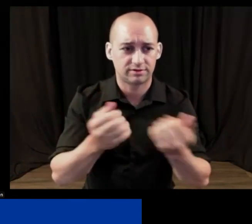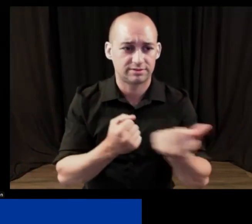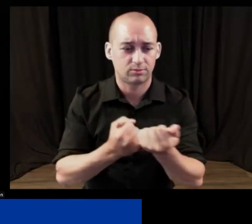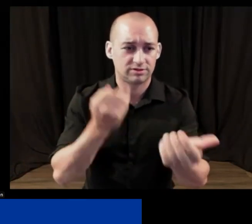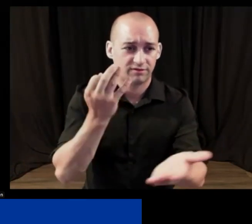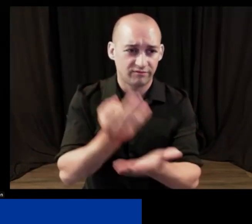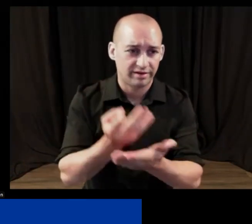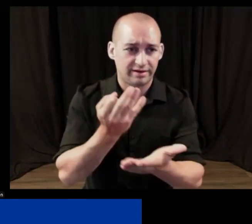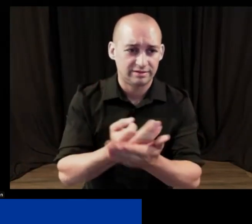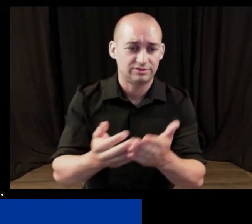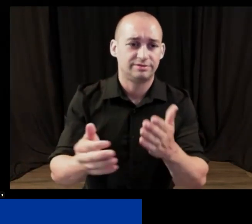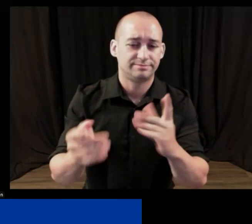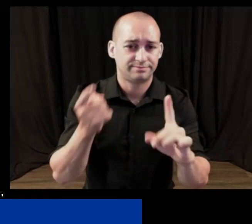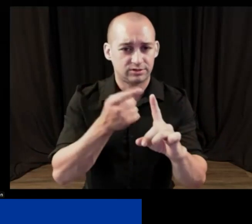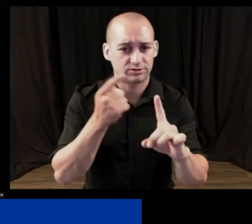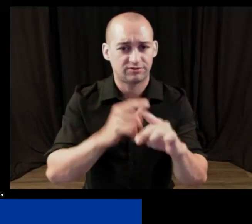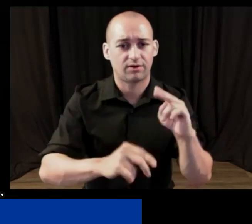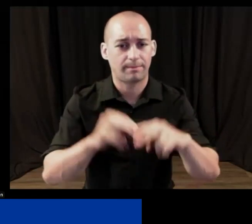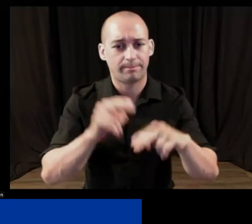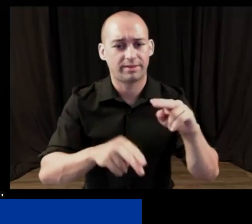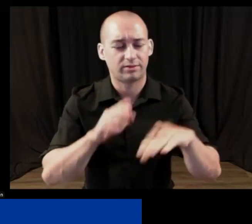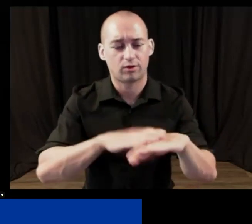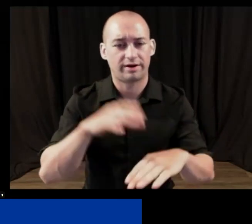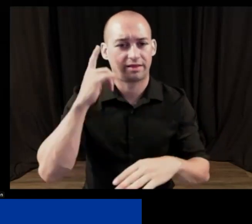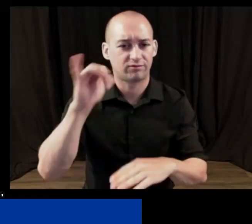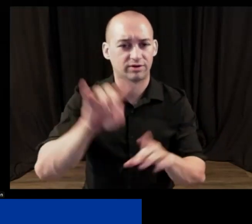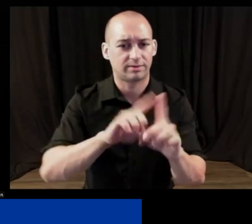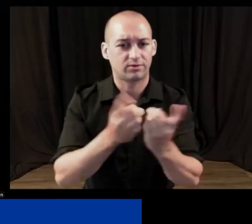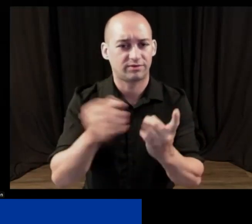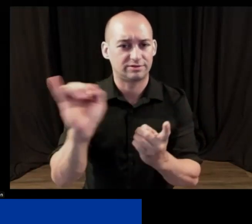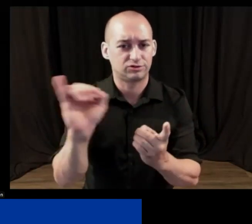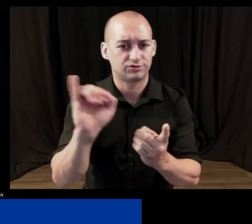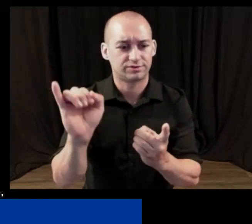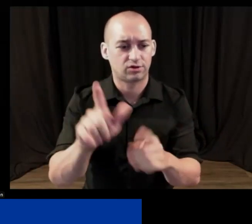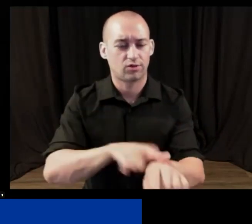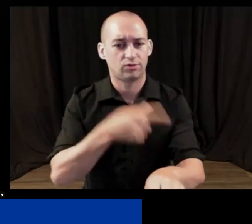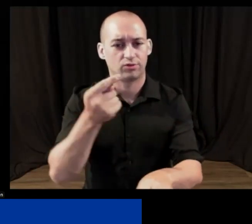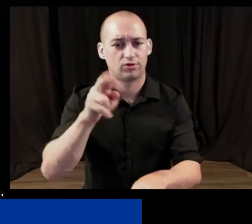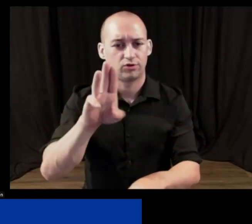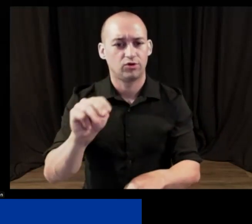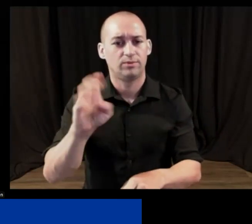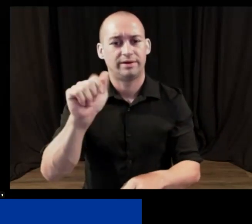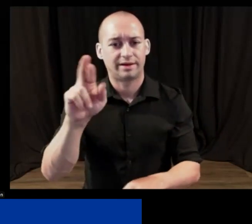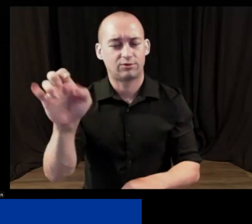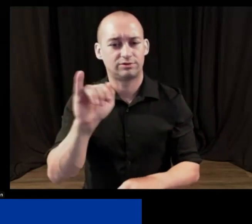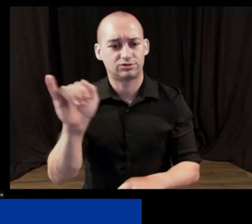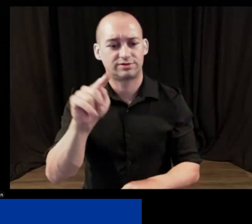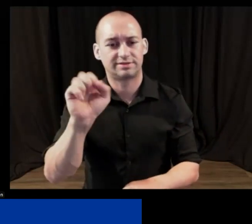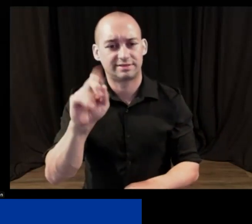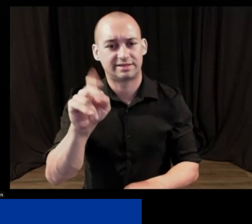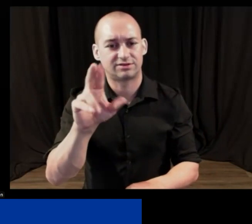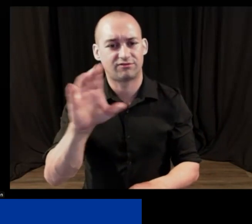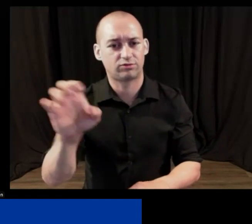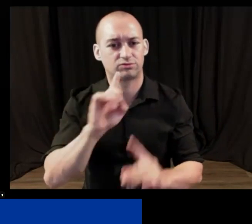initiative will build on the California Department of Insurance long-term care insurance task force report, as well as the